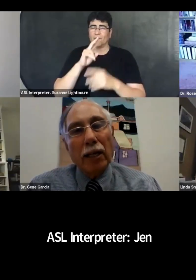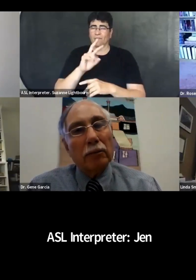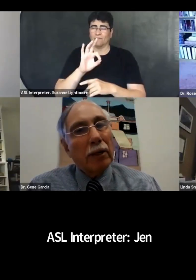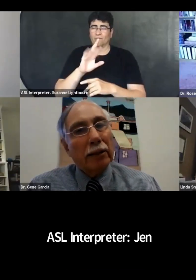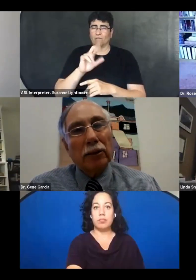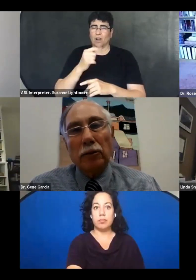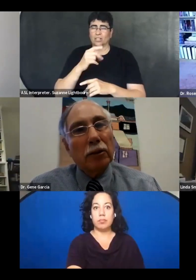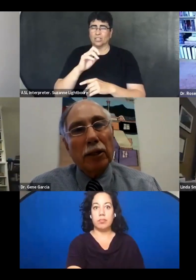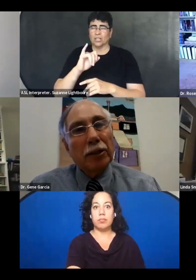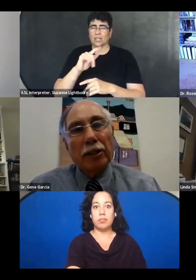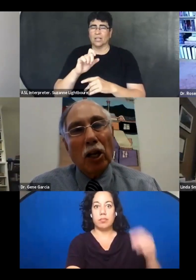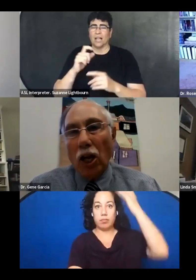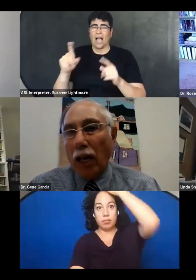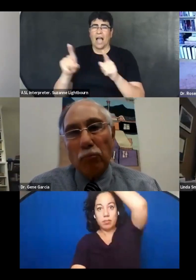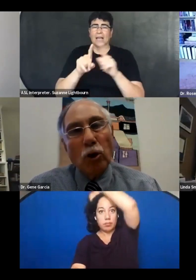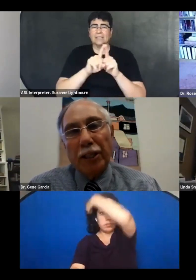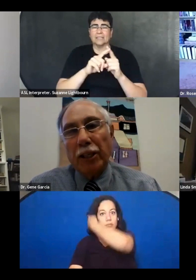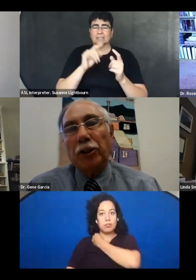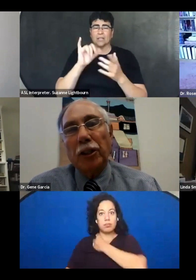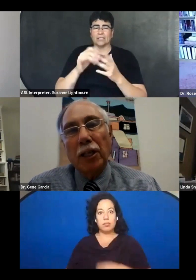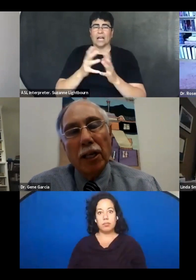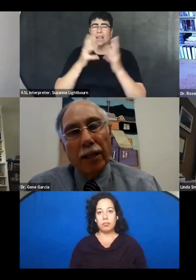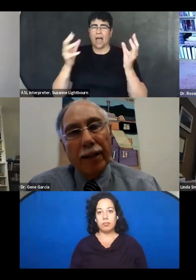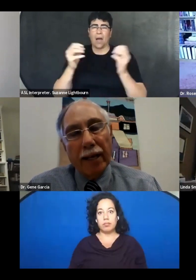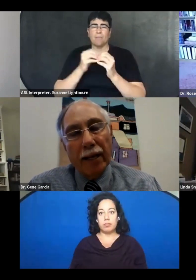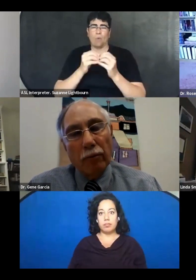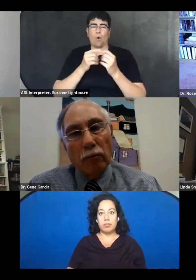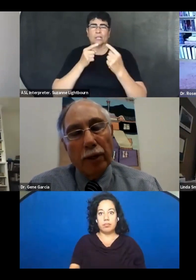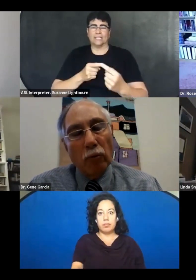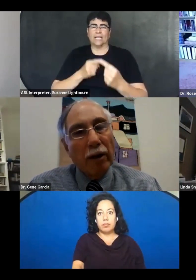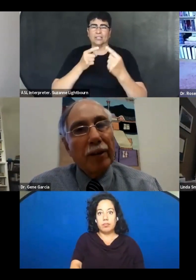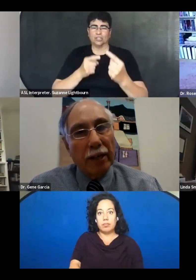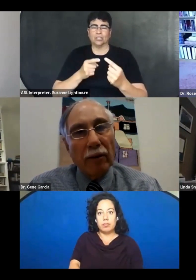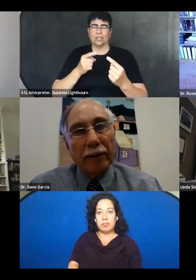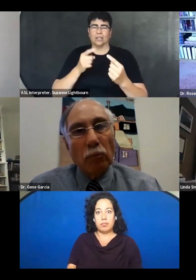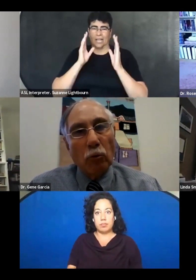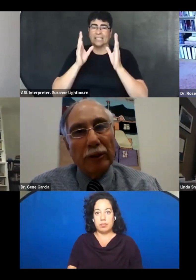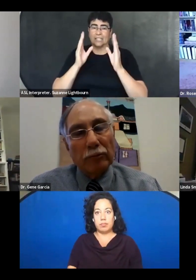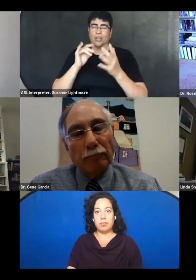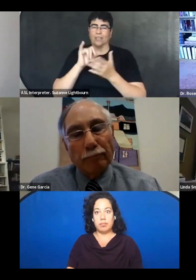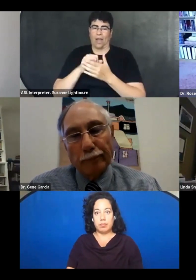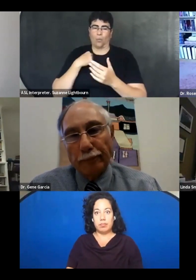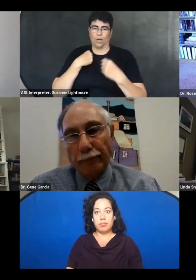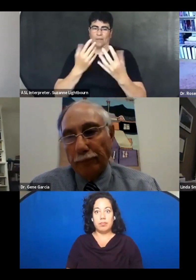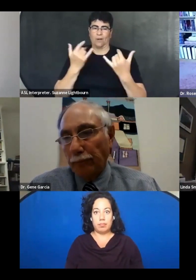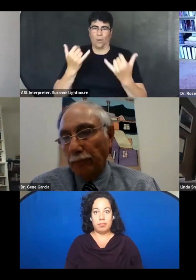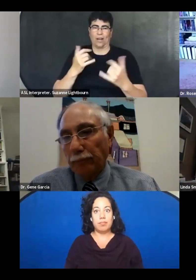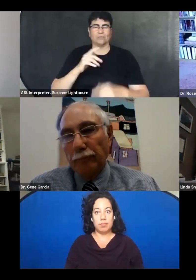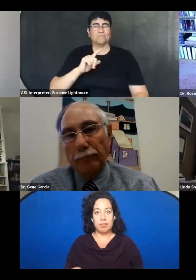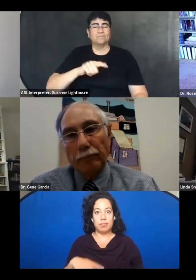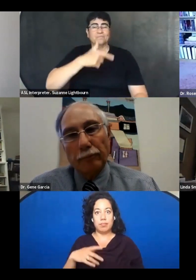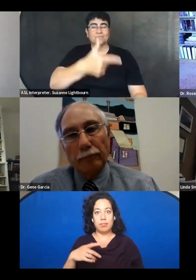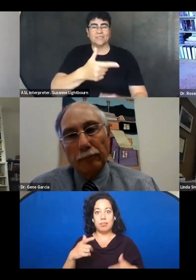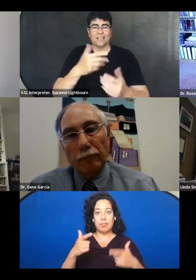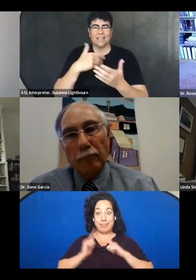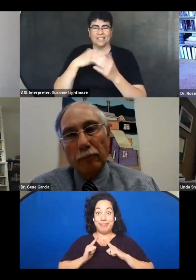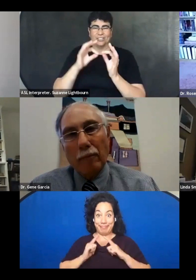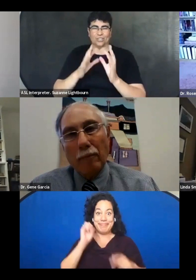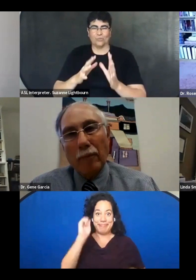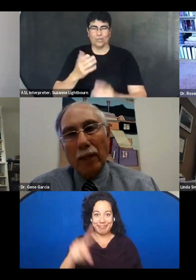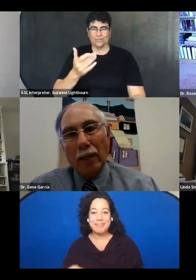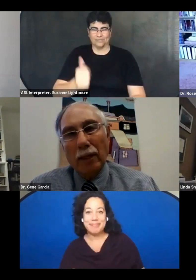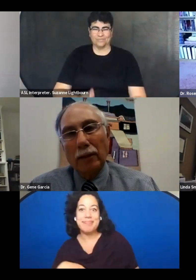unfortunately needs a lot more attention than we're giving it at the moment. Oh,